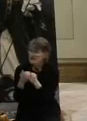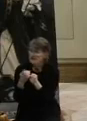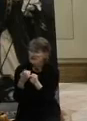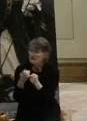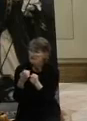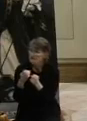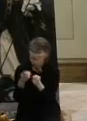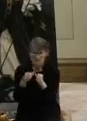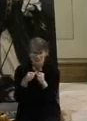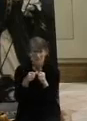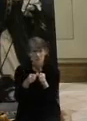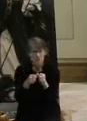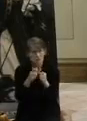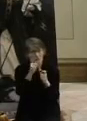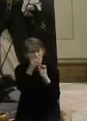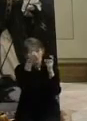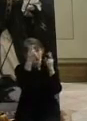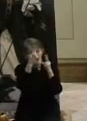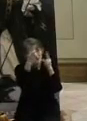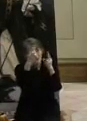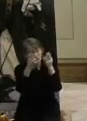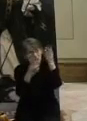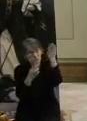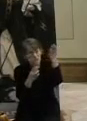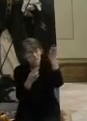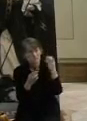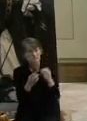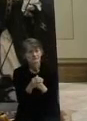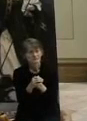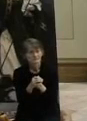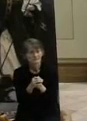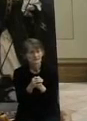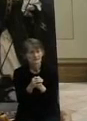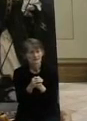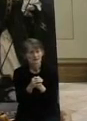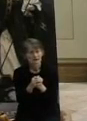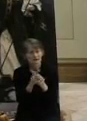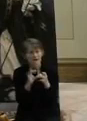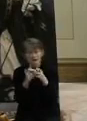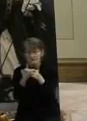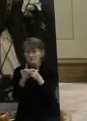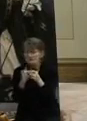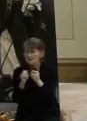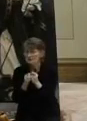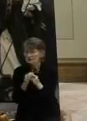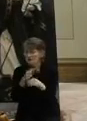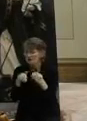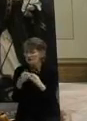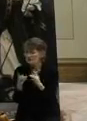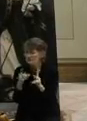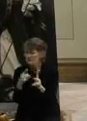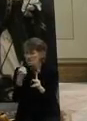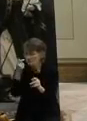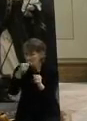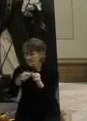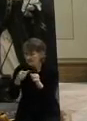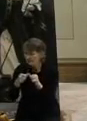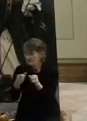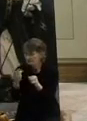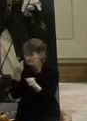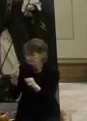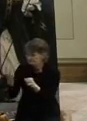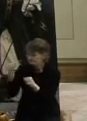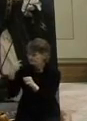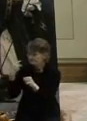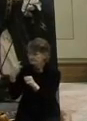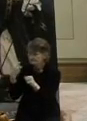you, the eternal God, living and true. In communion with those whose memory we venerate,